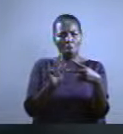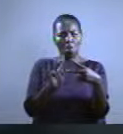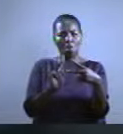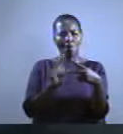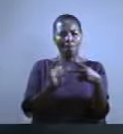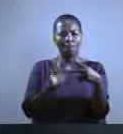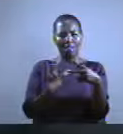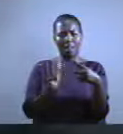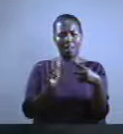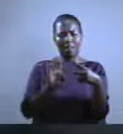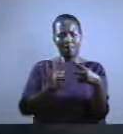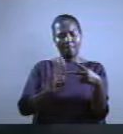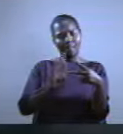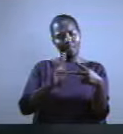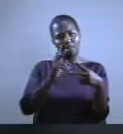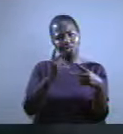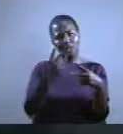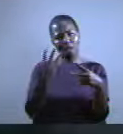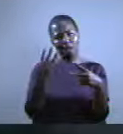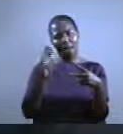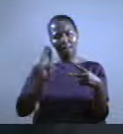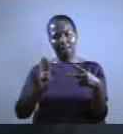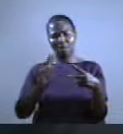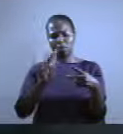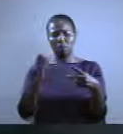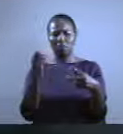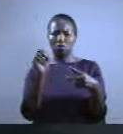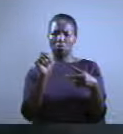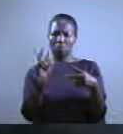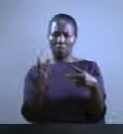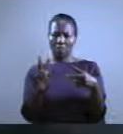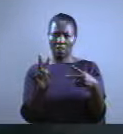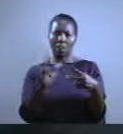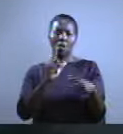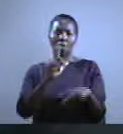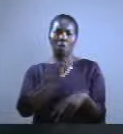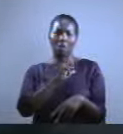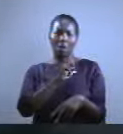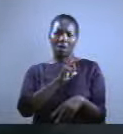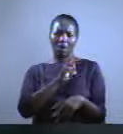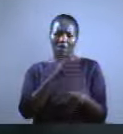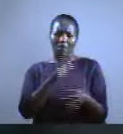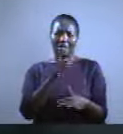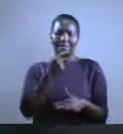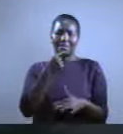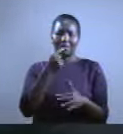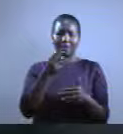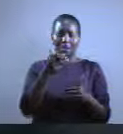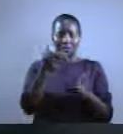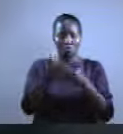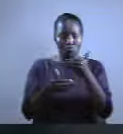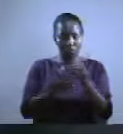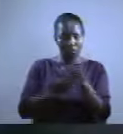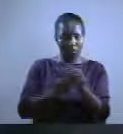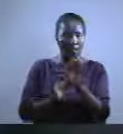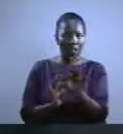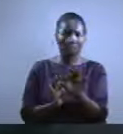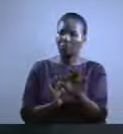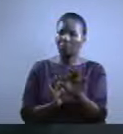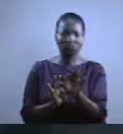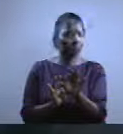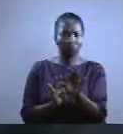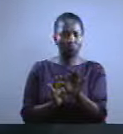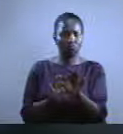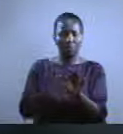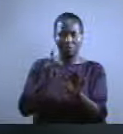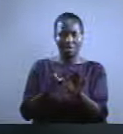Bill, Bill B29B of 2012, in view of the fact that due process was not followed to facilitate